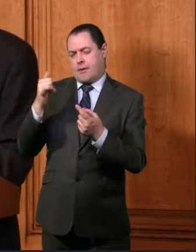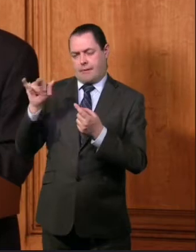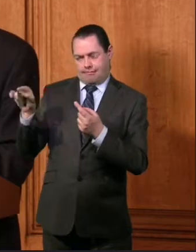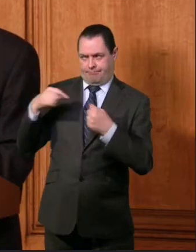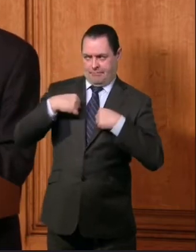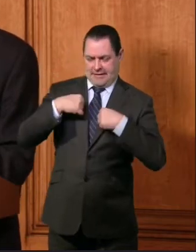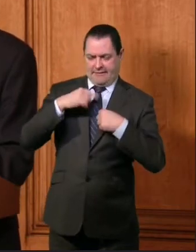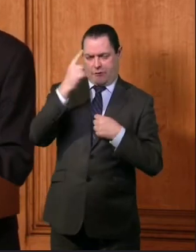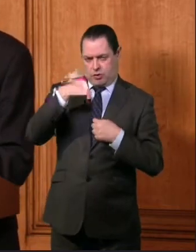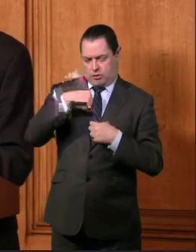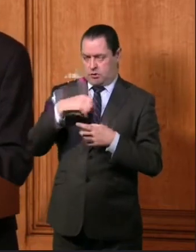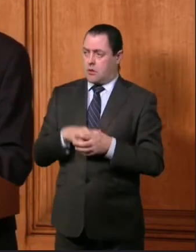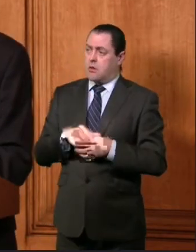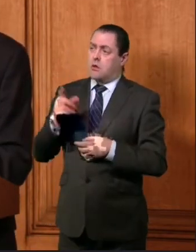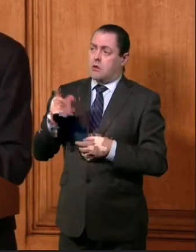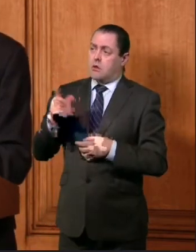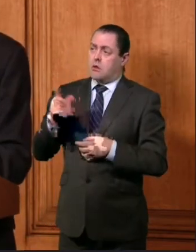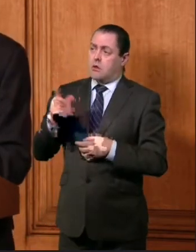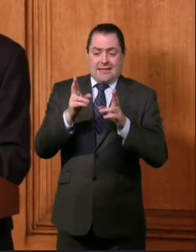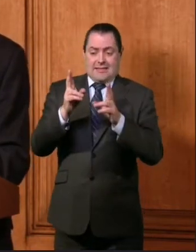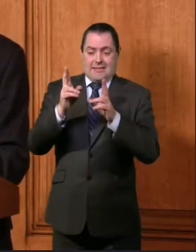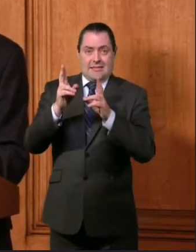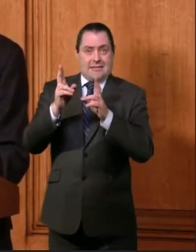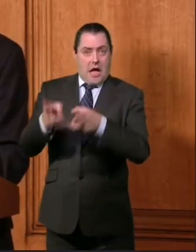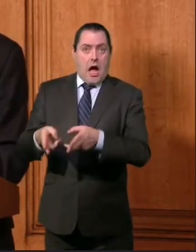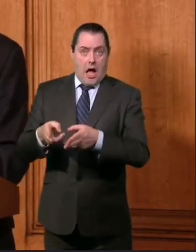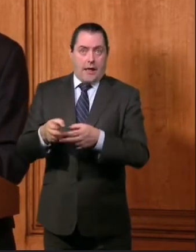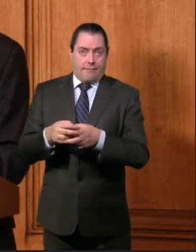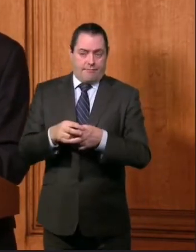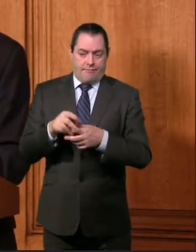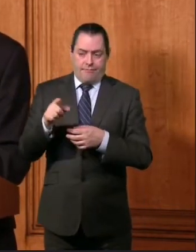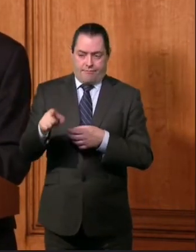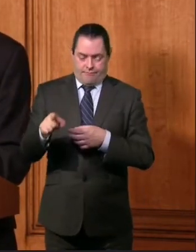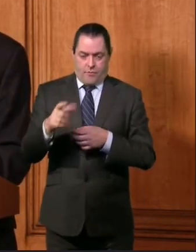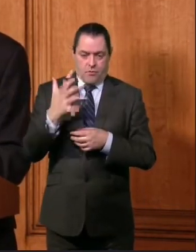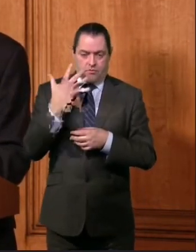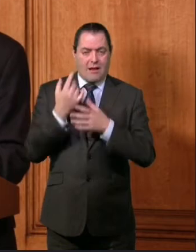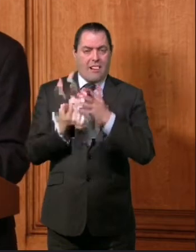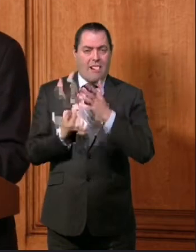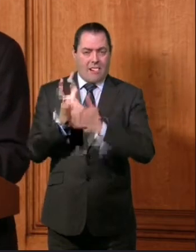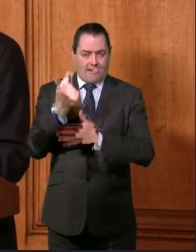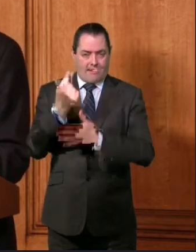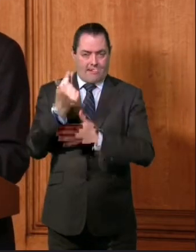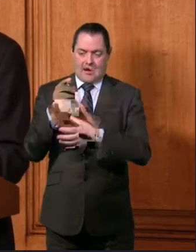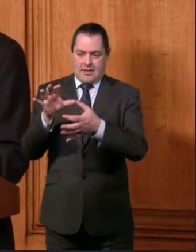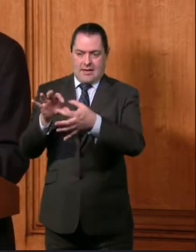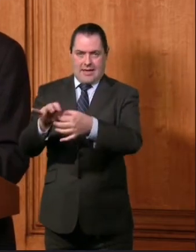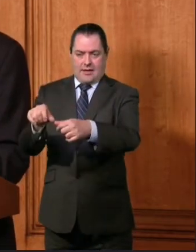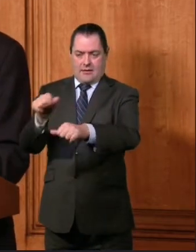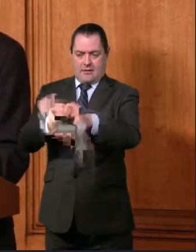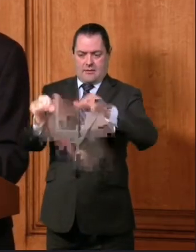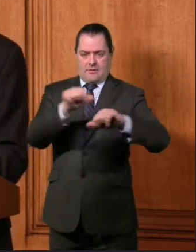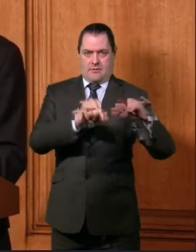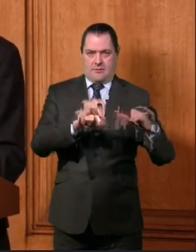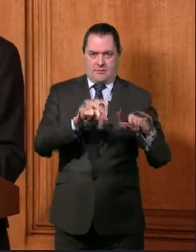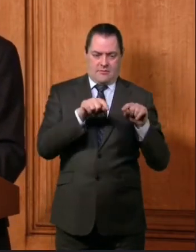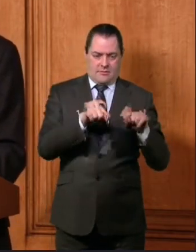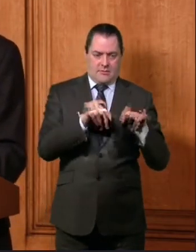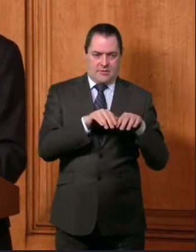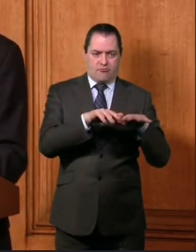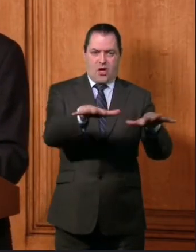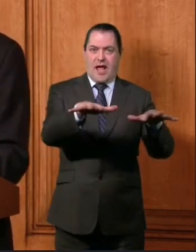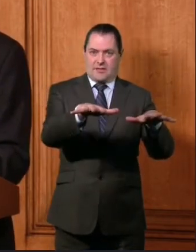which is your point about when is it going to occur, that's driven by the rate of increase, and now, thanks to what everyone